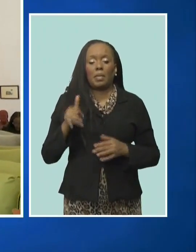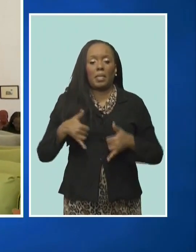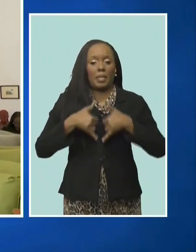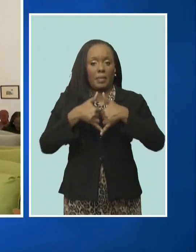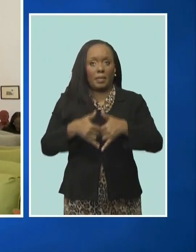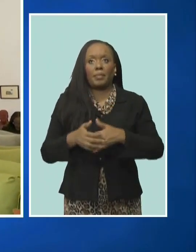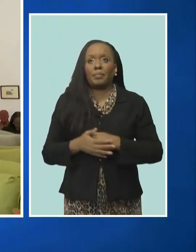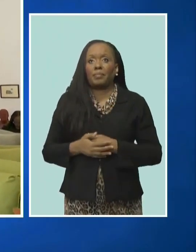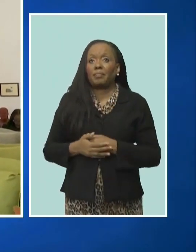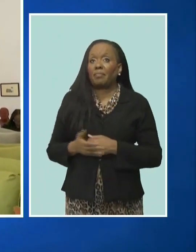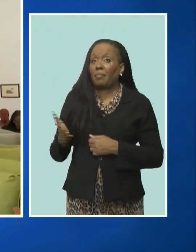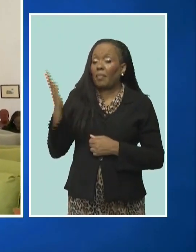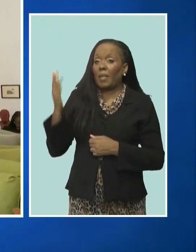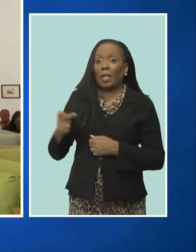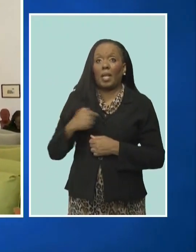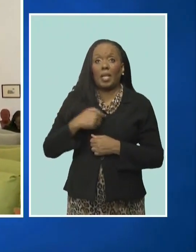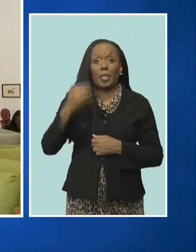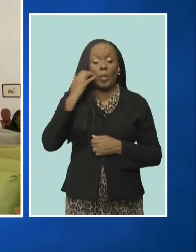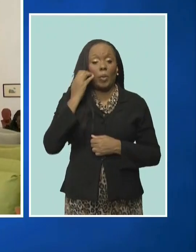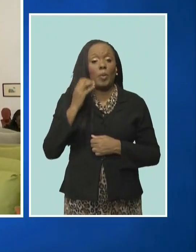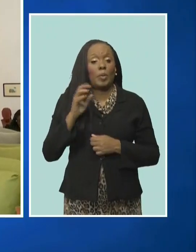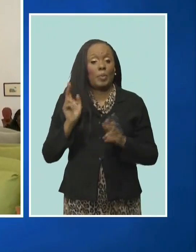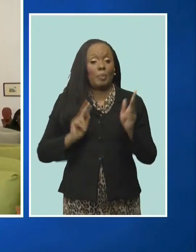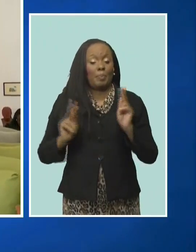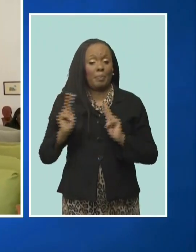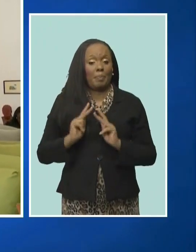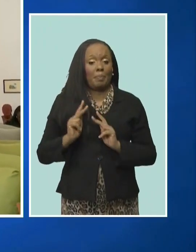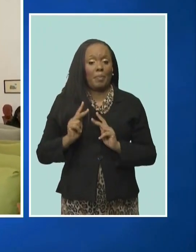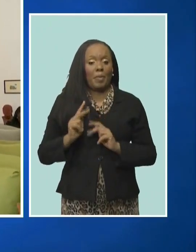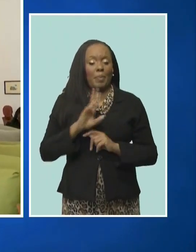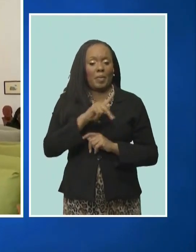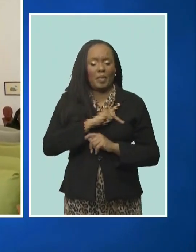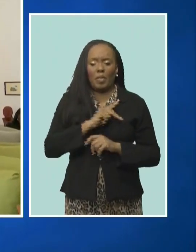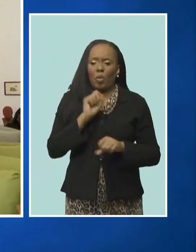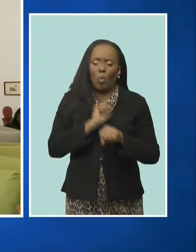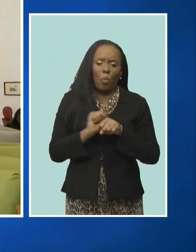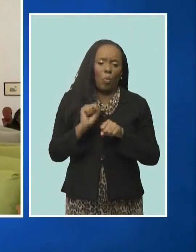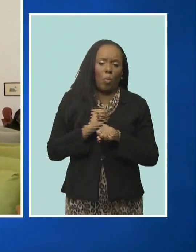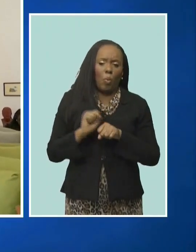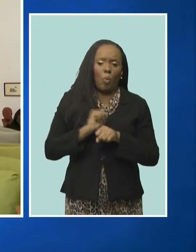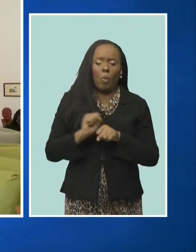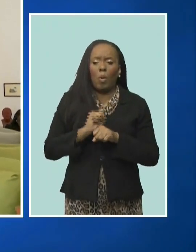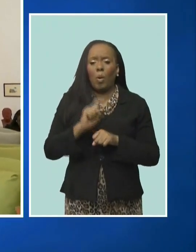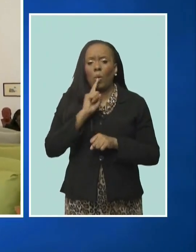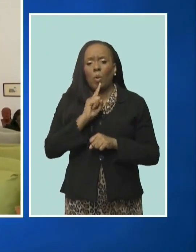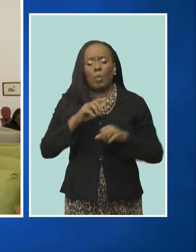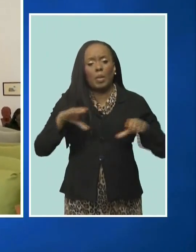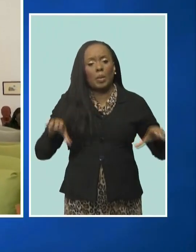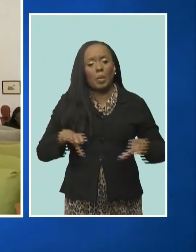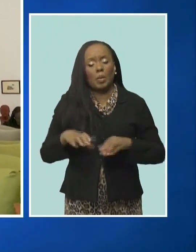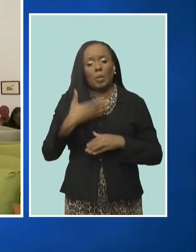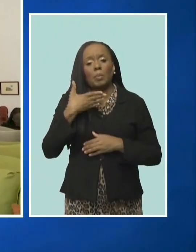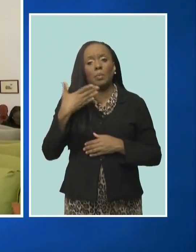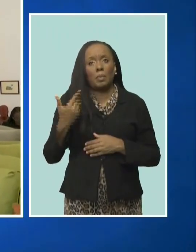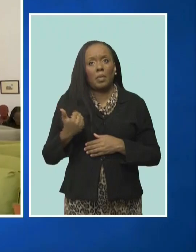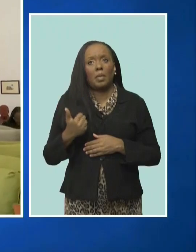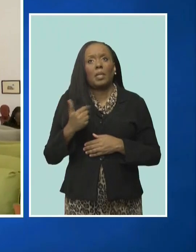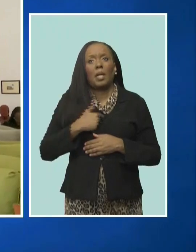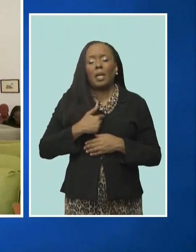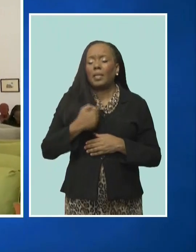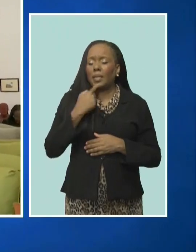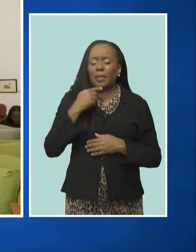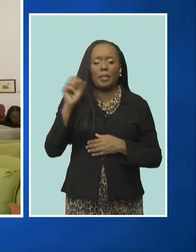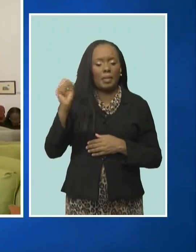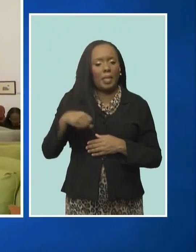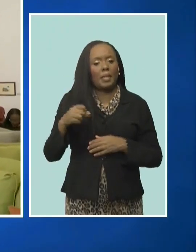know them personally, and there were years that they worked hard and they gave of their best. I can say that without any shadow of a doubt. They